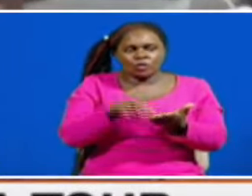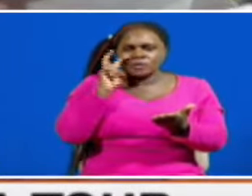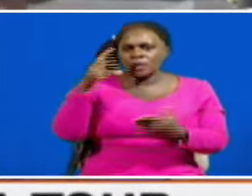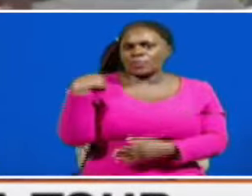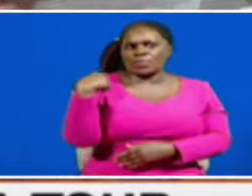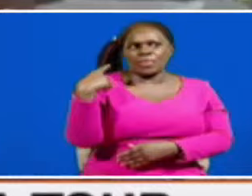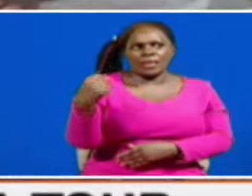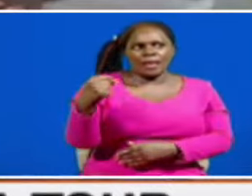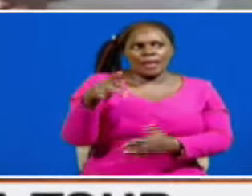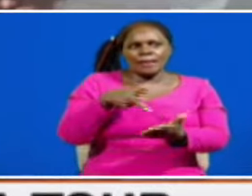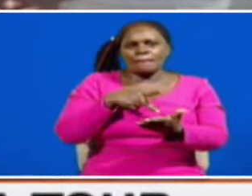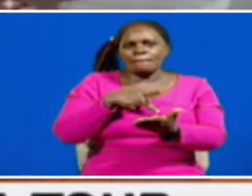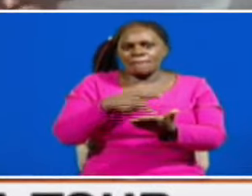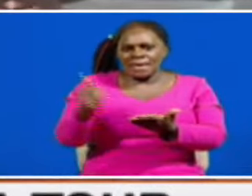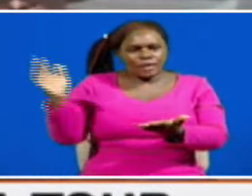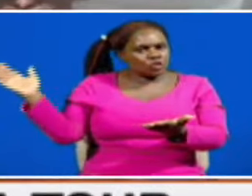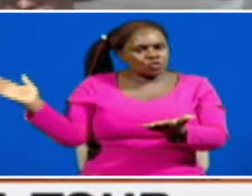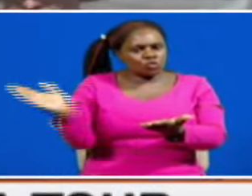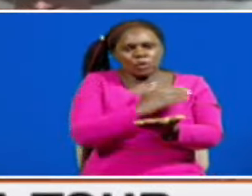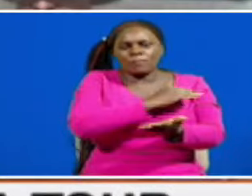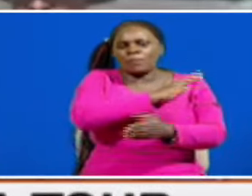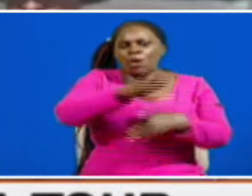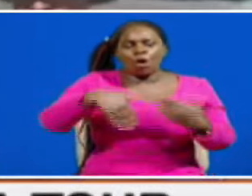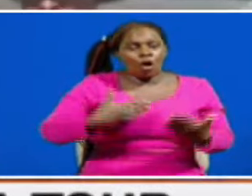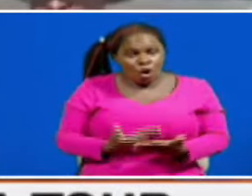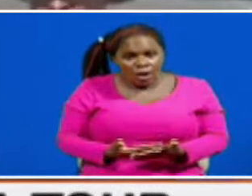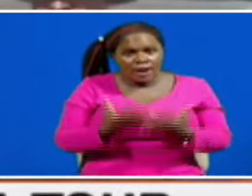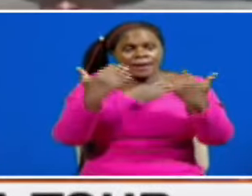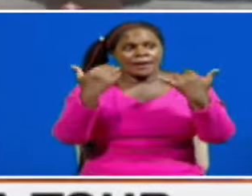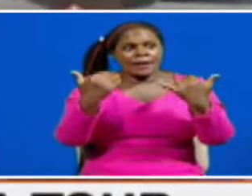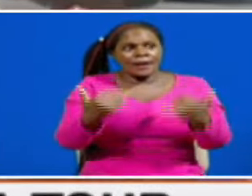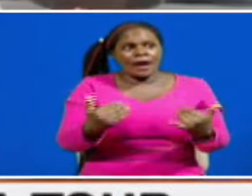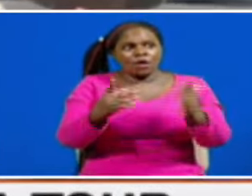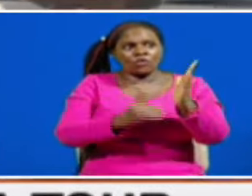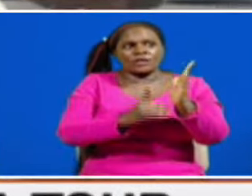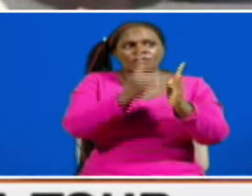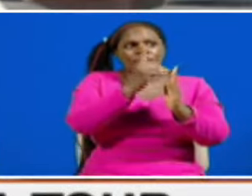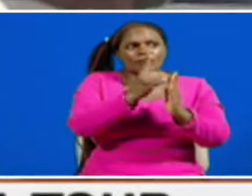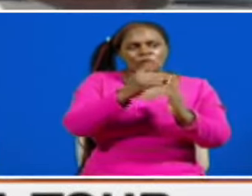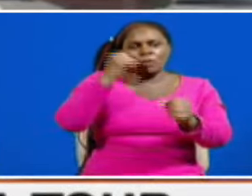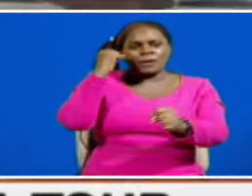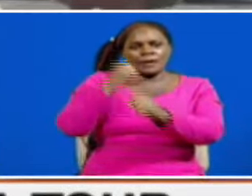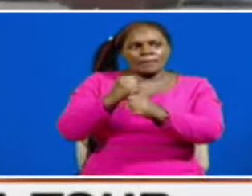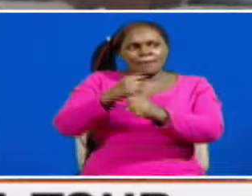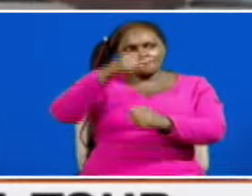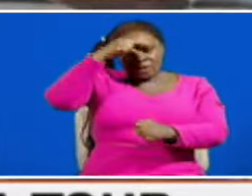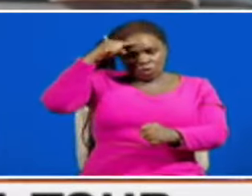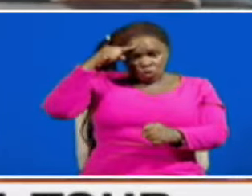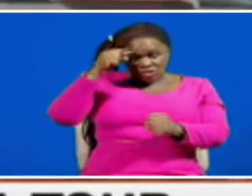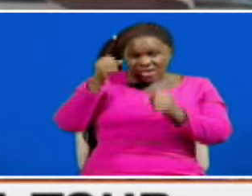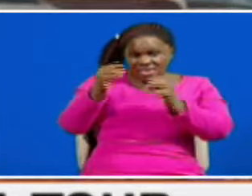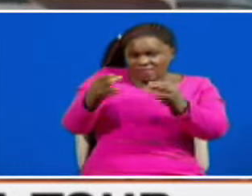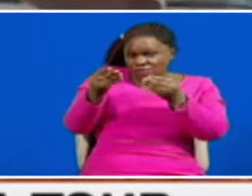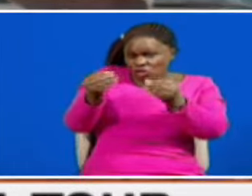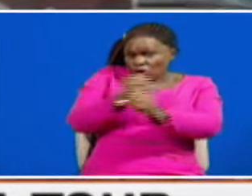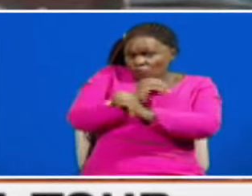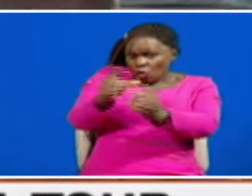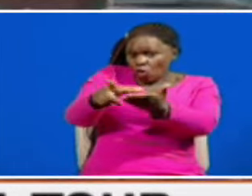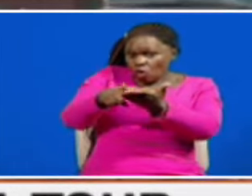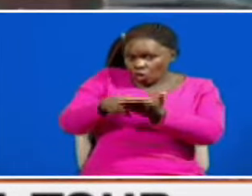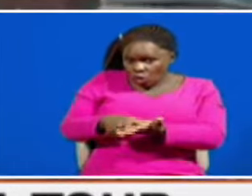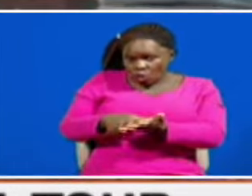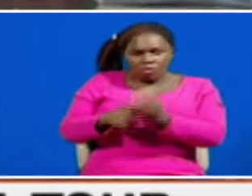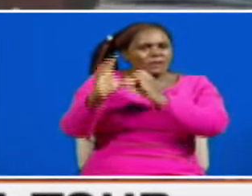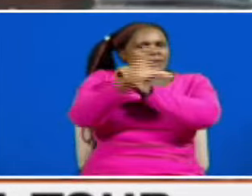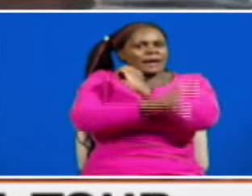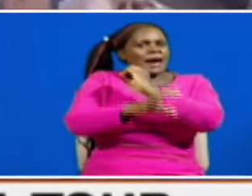juzi, tumelipa hiyo madeni. Sawa sawa. Sasa kazi ya maendeleo nimerudi kufanya. Kwa sababu kama singeshughulikia hiyo madeni, hii nchi